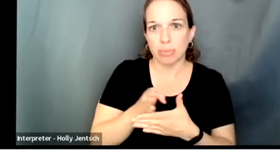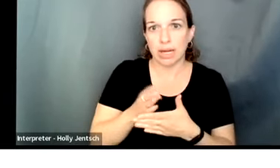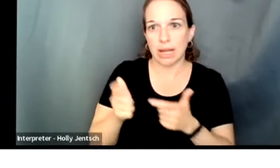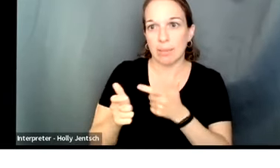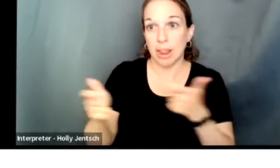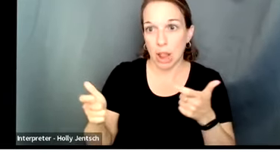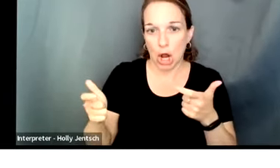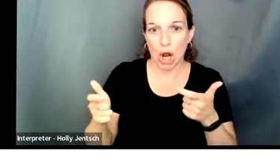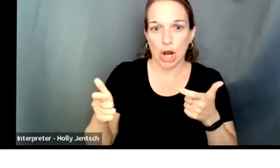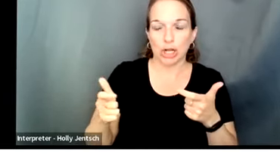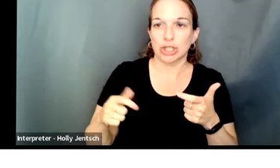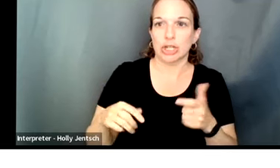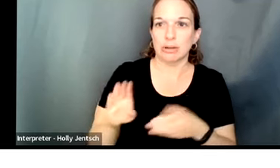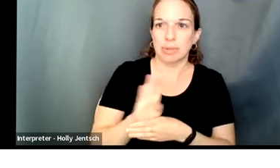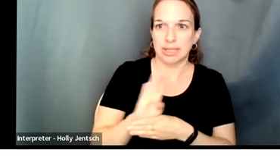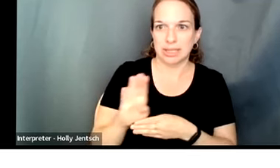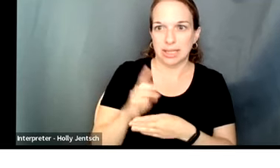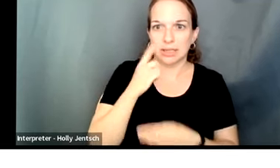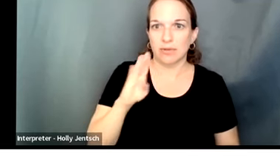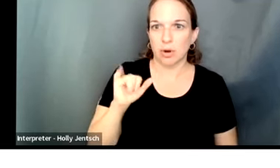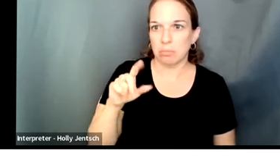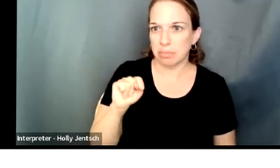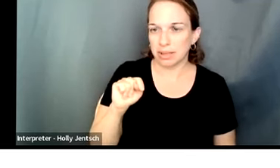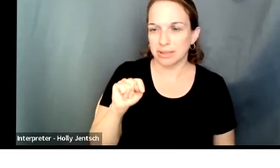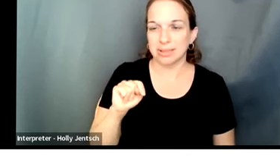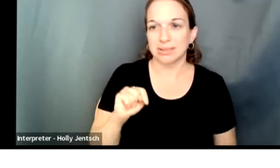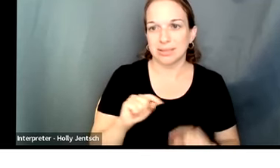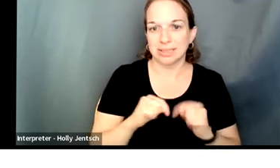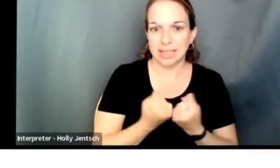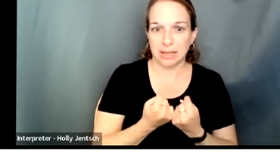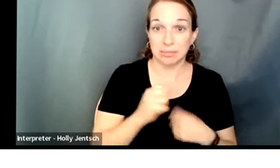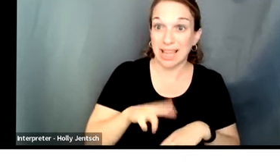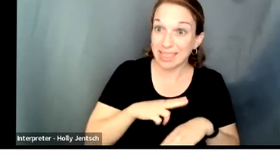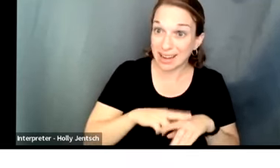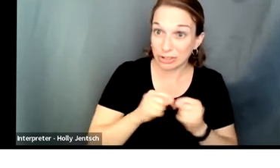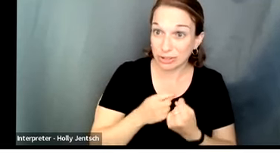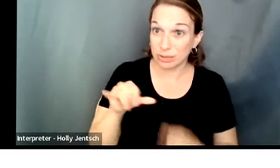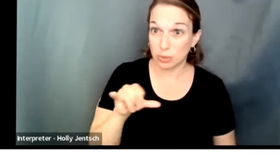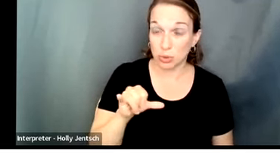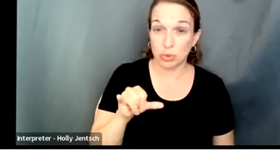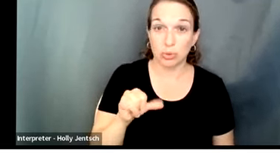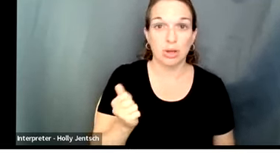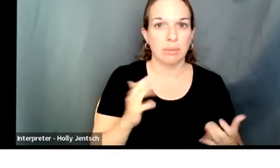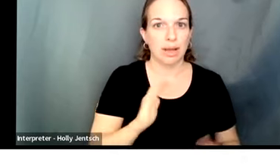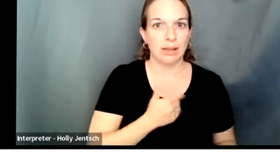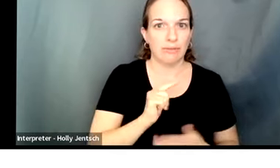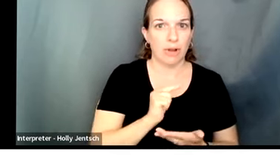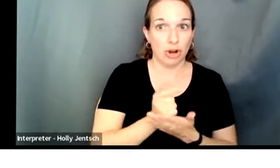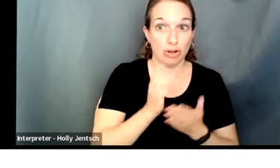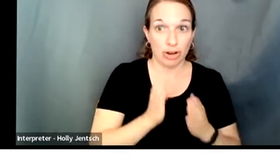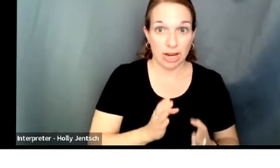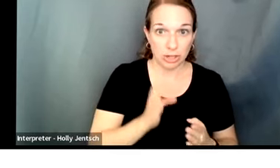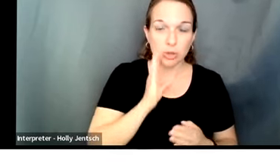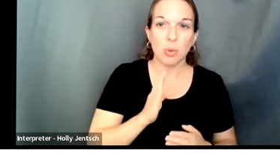even the national team, because a lot of our people, our graduates, are hired, in fact, by the small